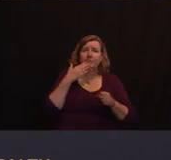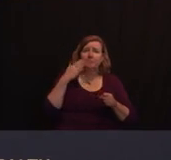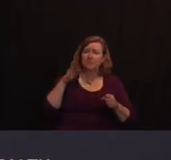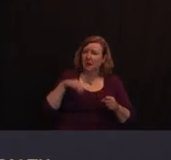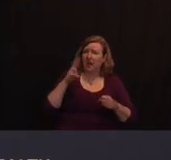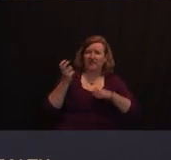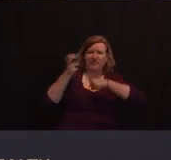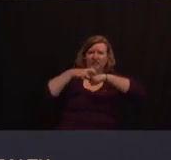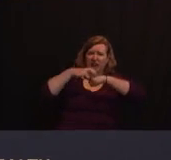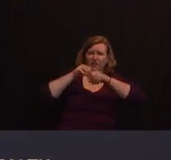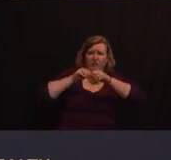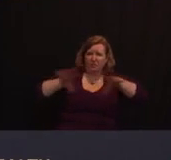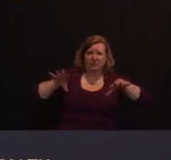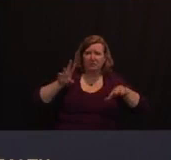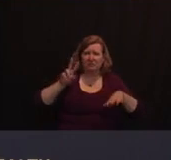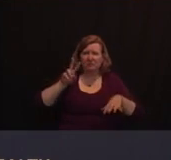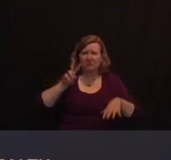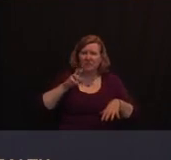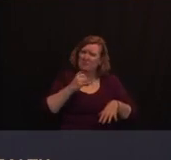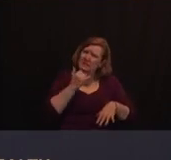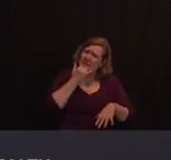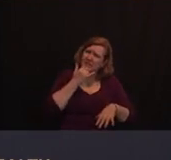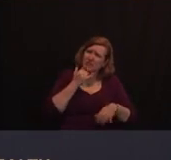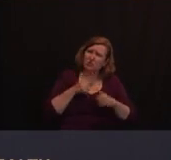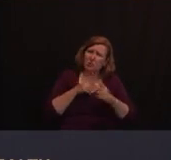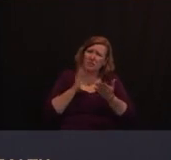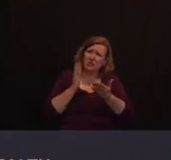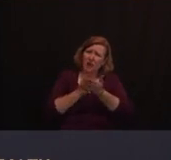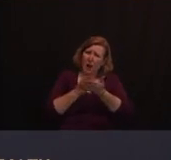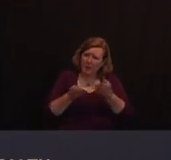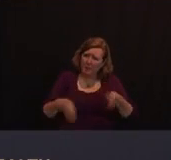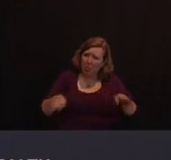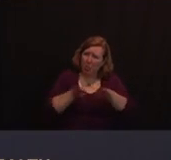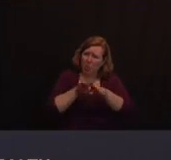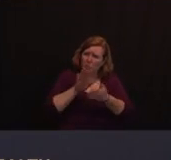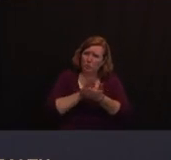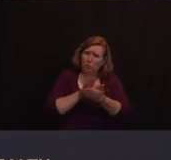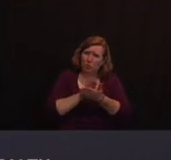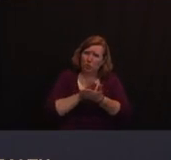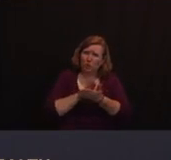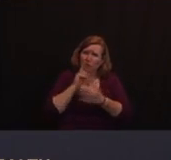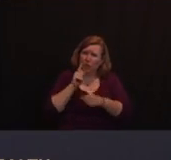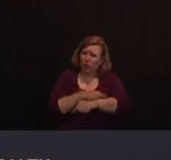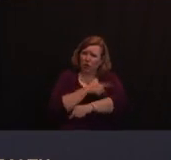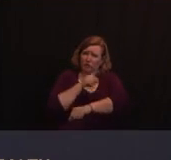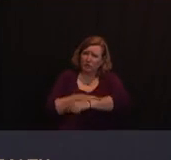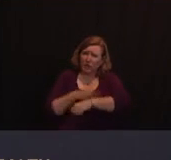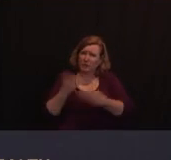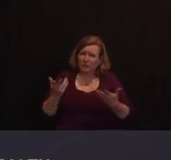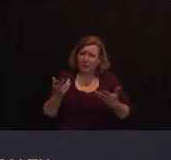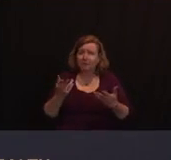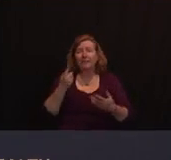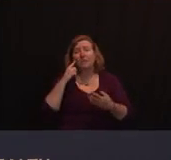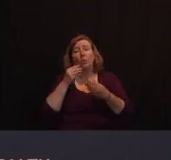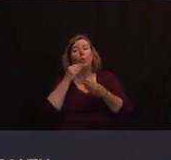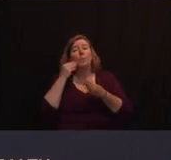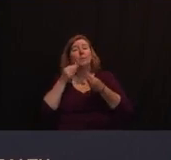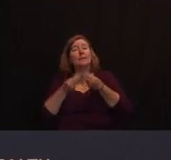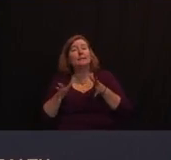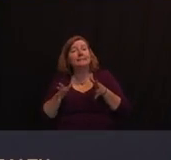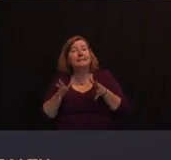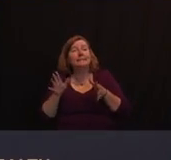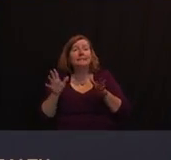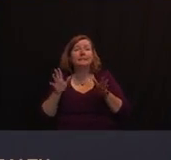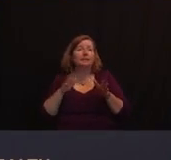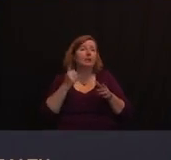and send kids into remote learning for as long as we have? For the Commissioner, you mentioned the homeless population. Can you tell us some other populations that were